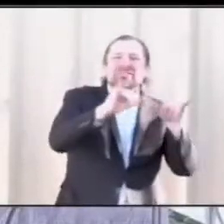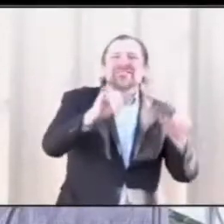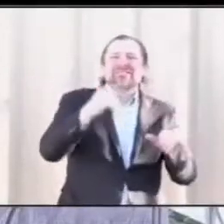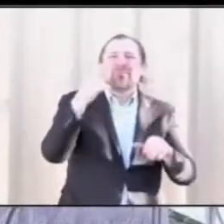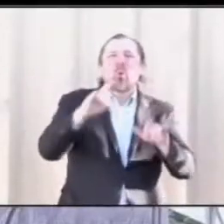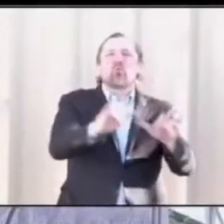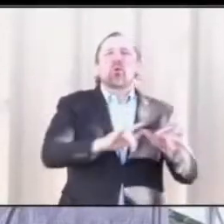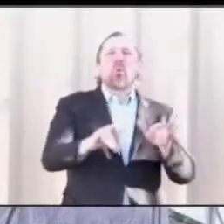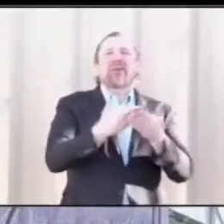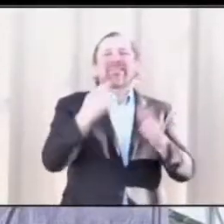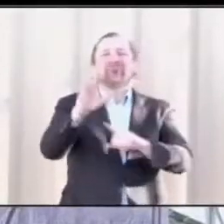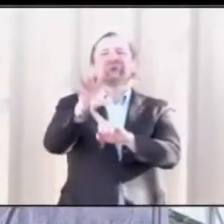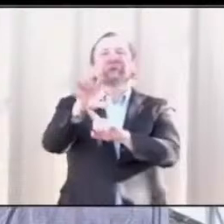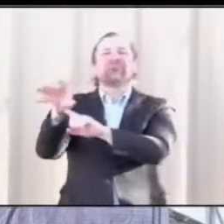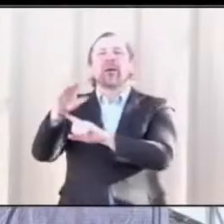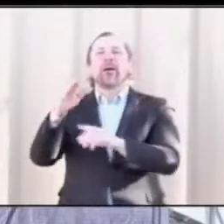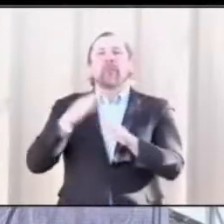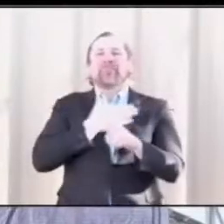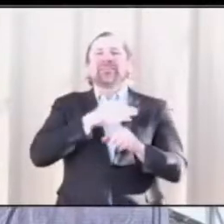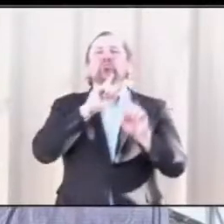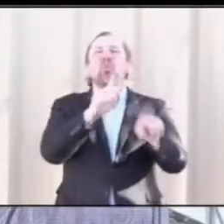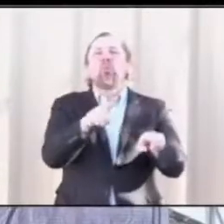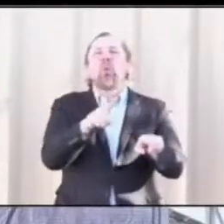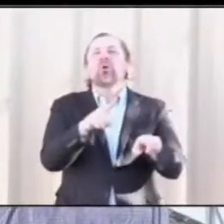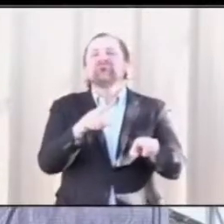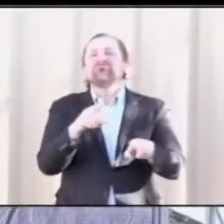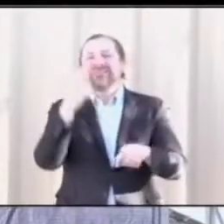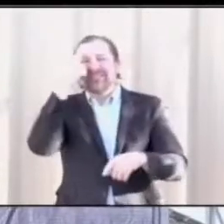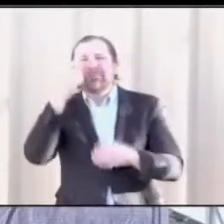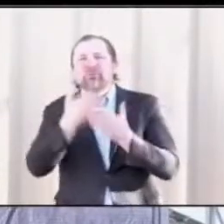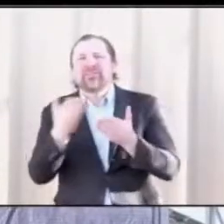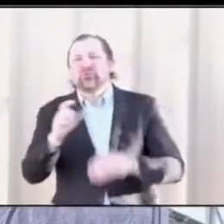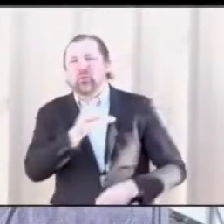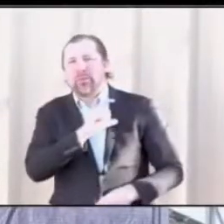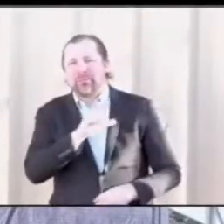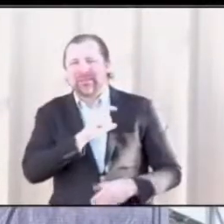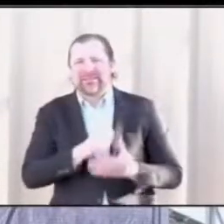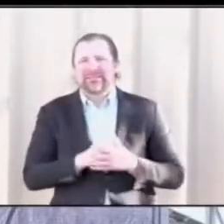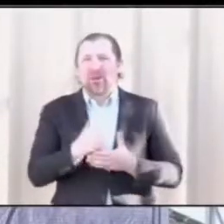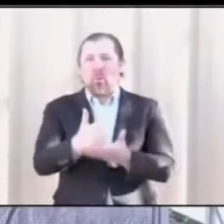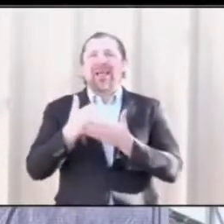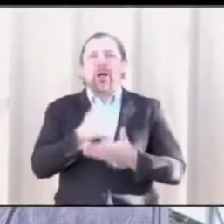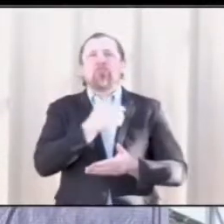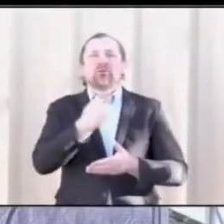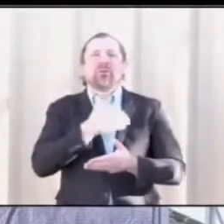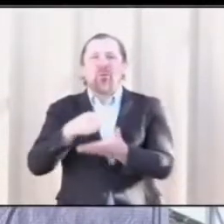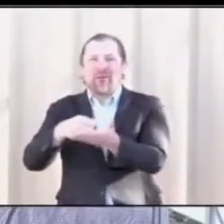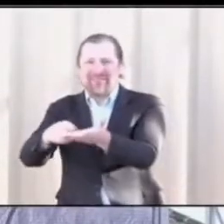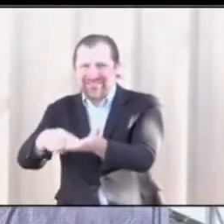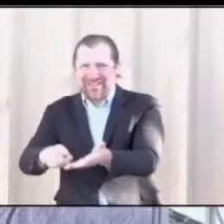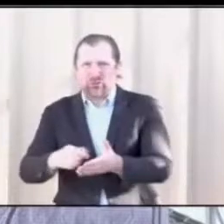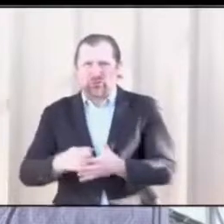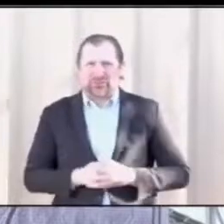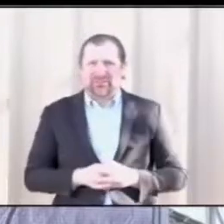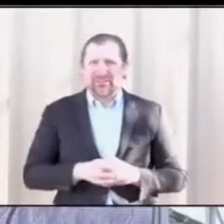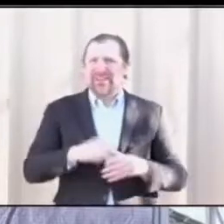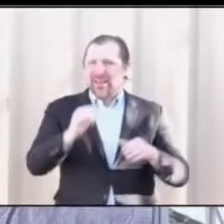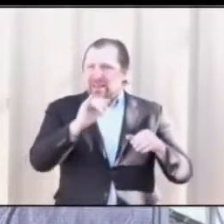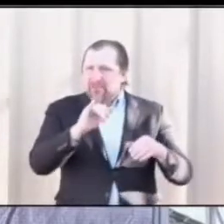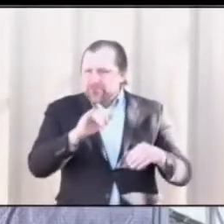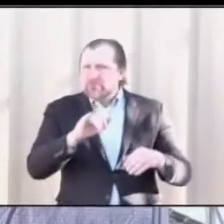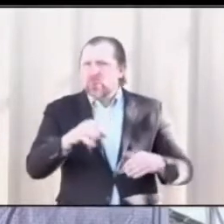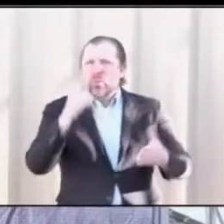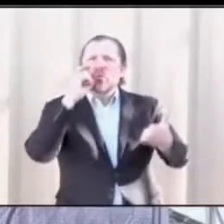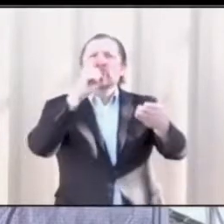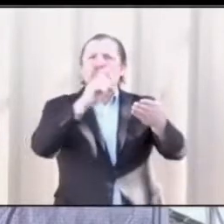devices. Even seemingly small details like this can make a big difference in our investigations. If you notice anything suspicious or potentially connected to these